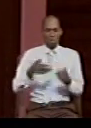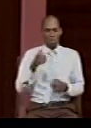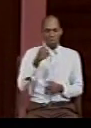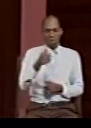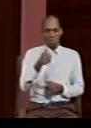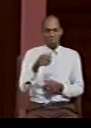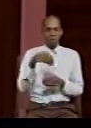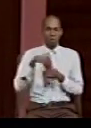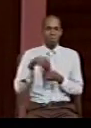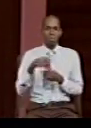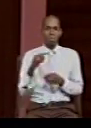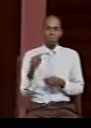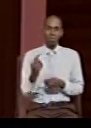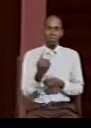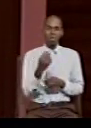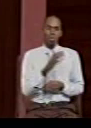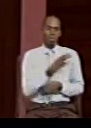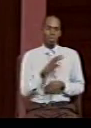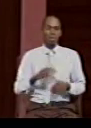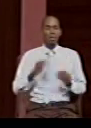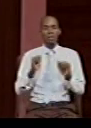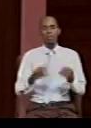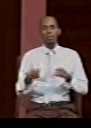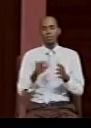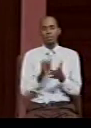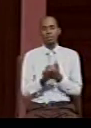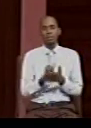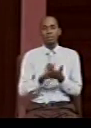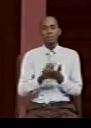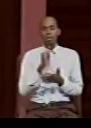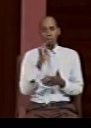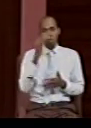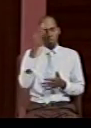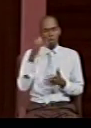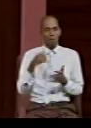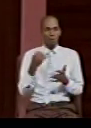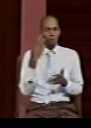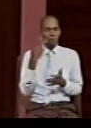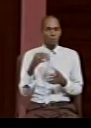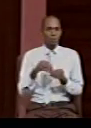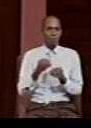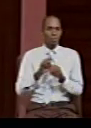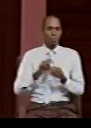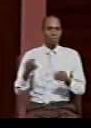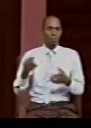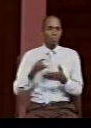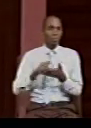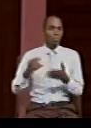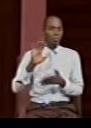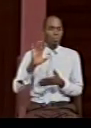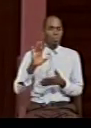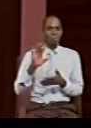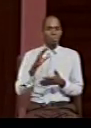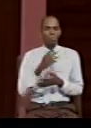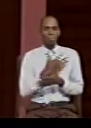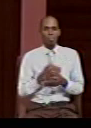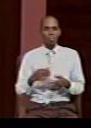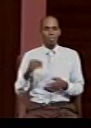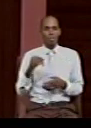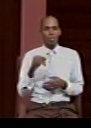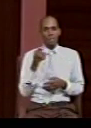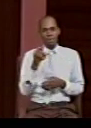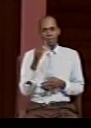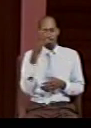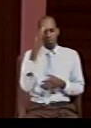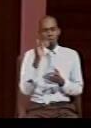Only Christ can do that. That's why it says in verse 5, and ye know that he was manifested